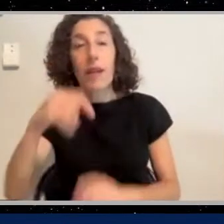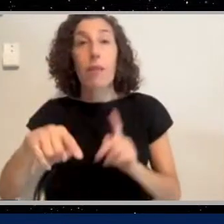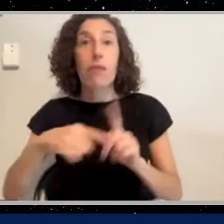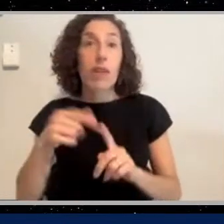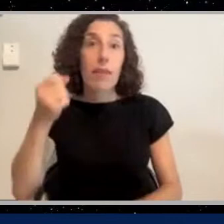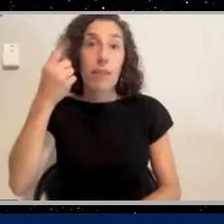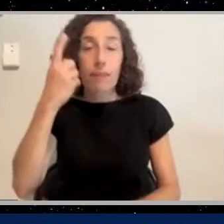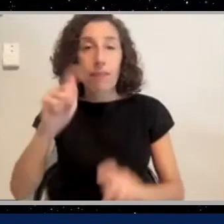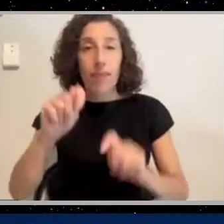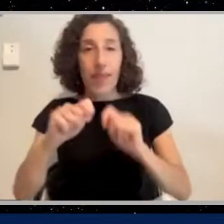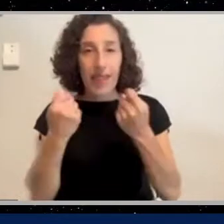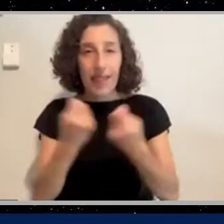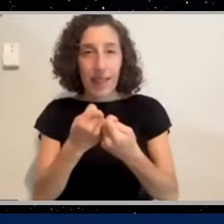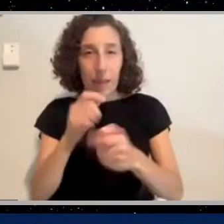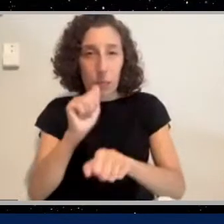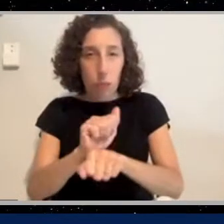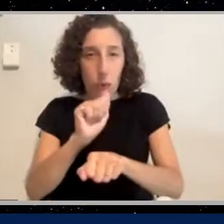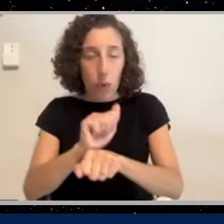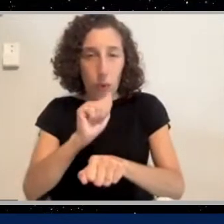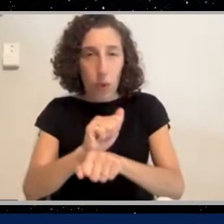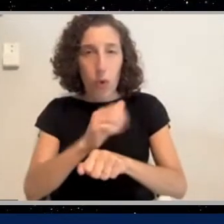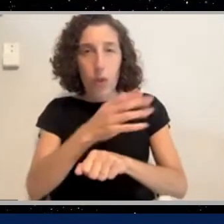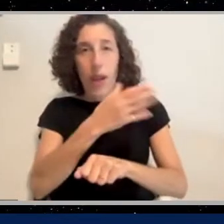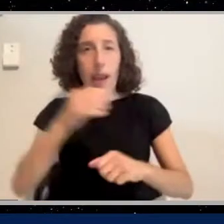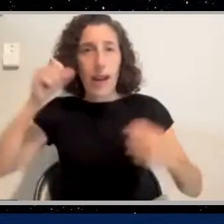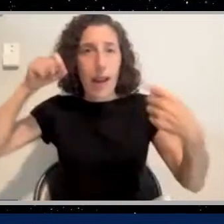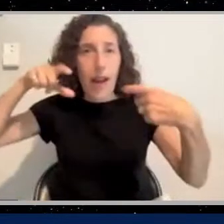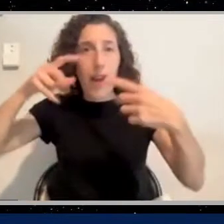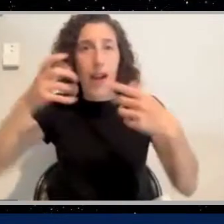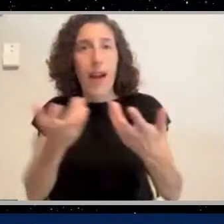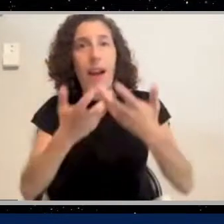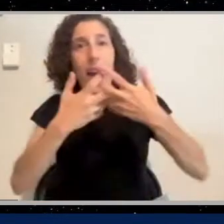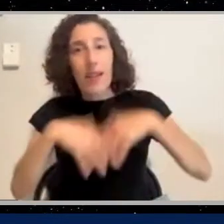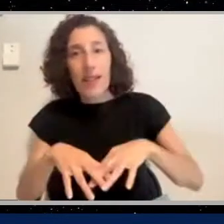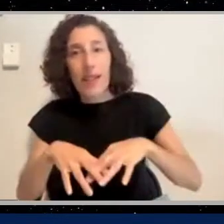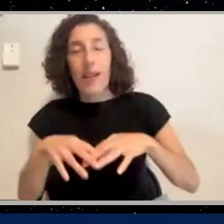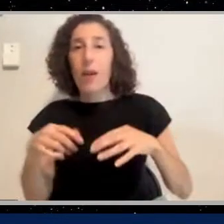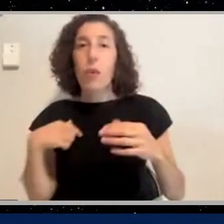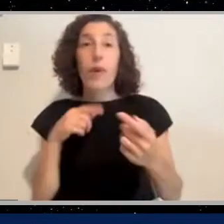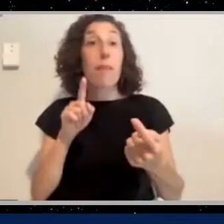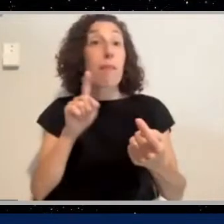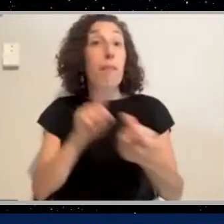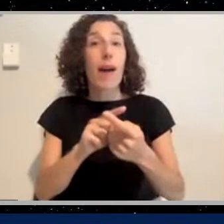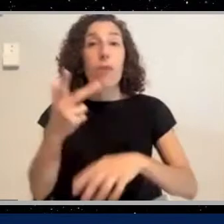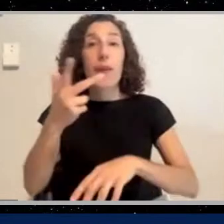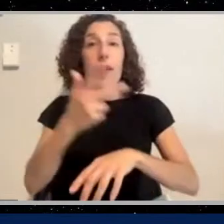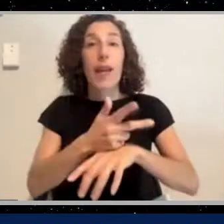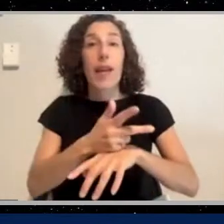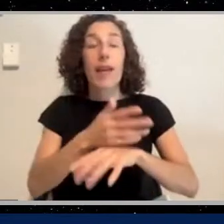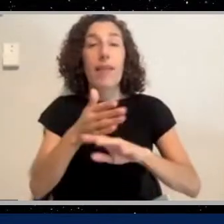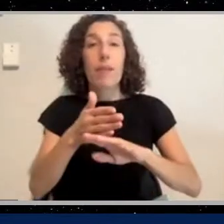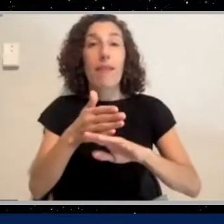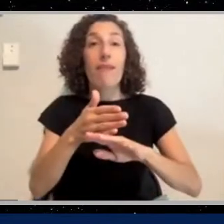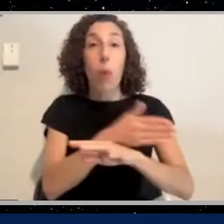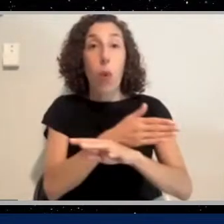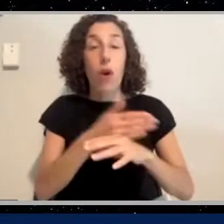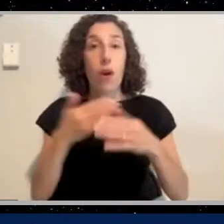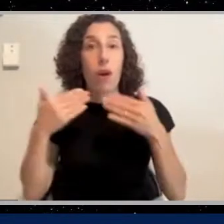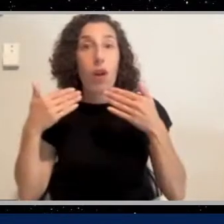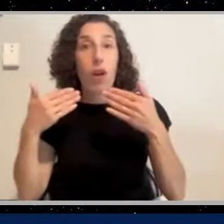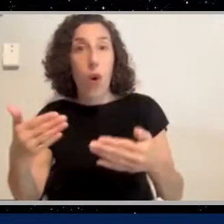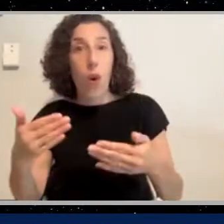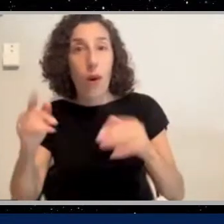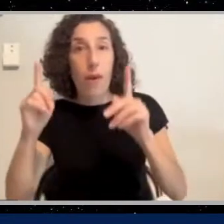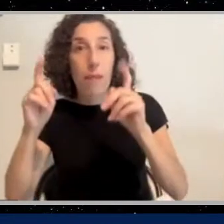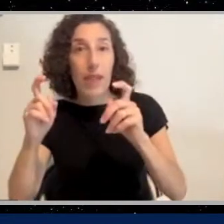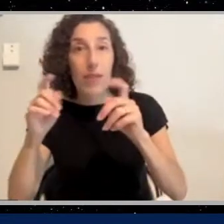met in person about 3 or 4 days before this picture was taken. Wow. So do you have to do training before